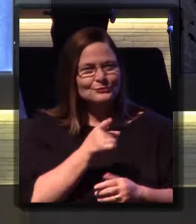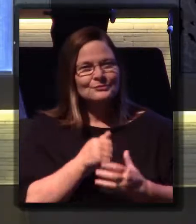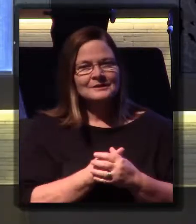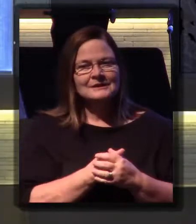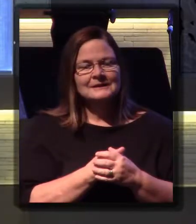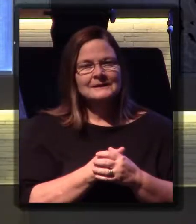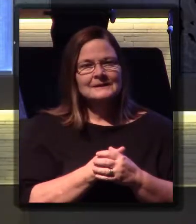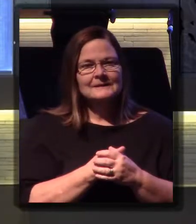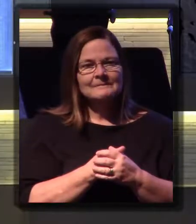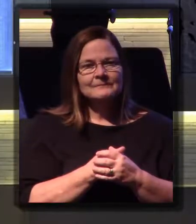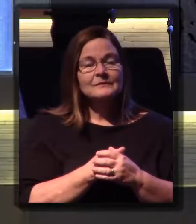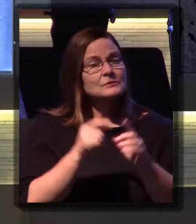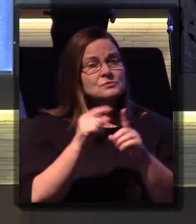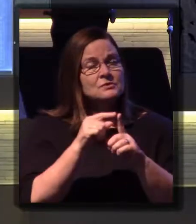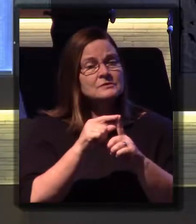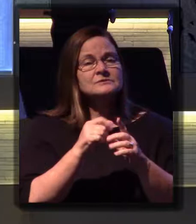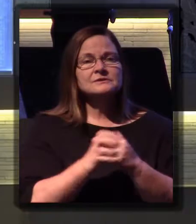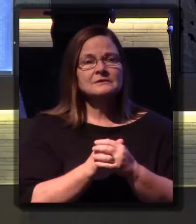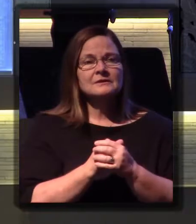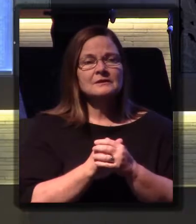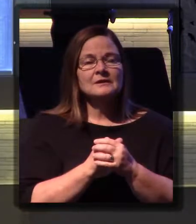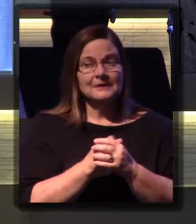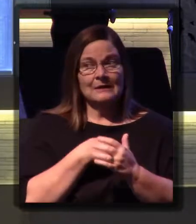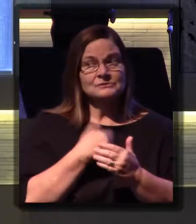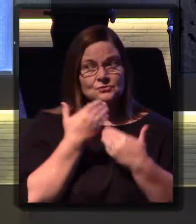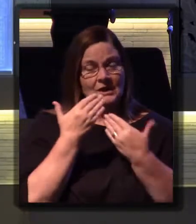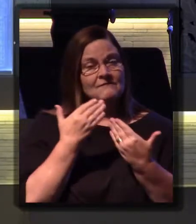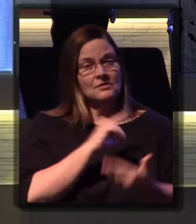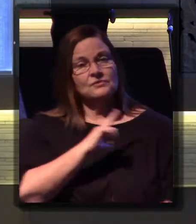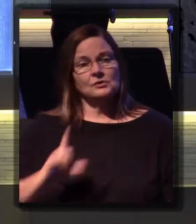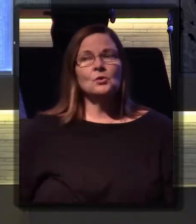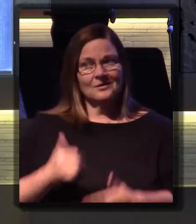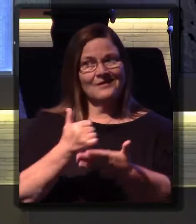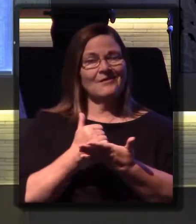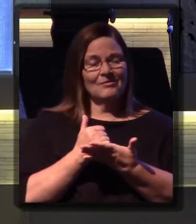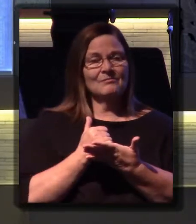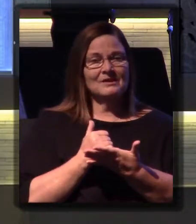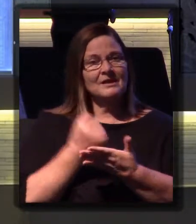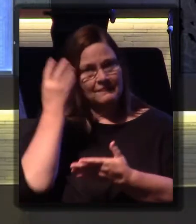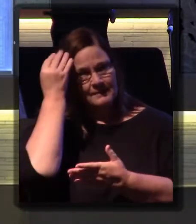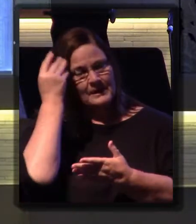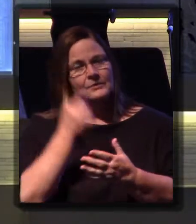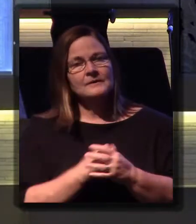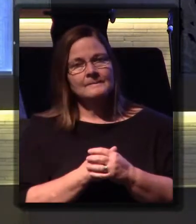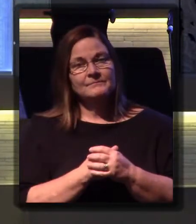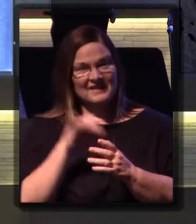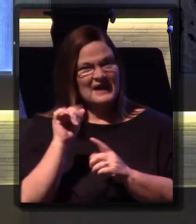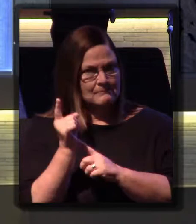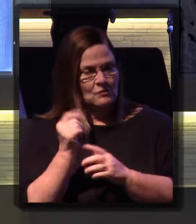I'm so grateful to God that it's true. That those words, which I am grateful that the